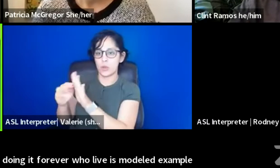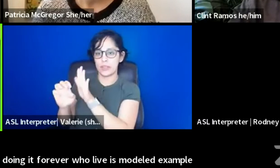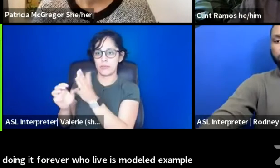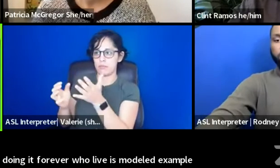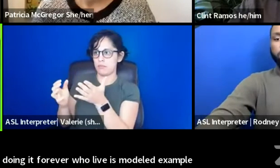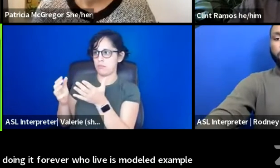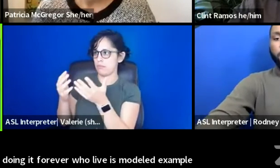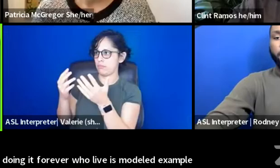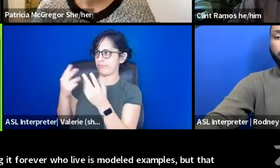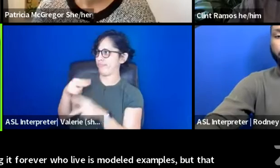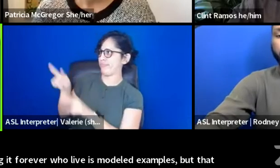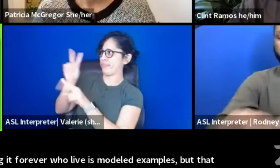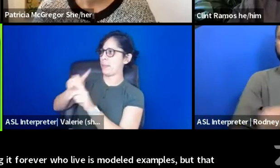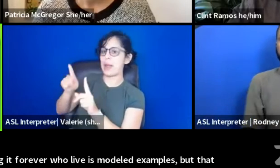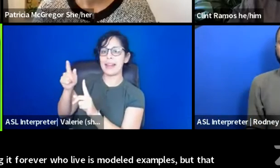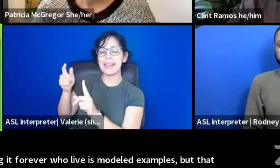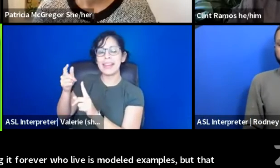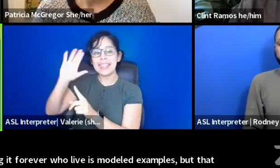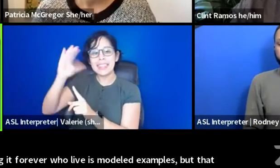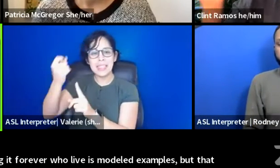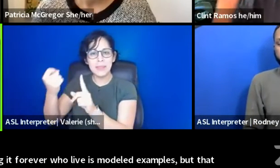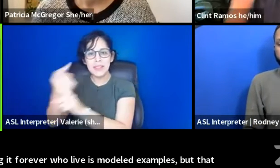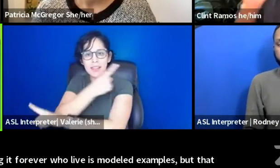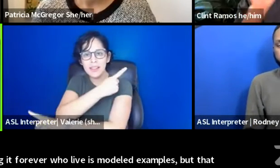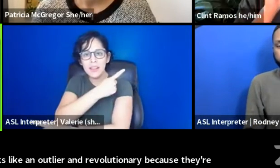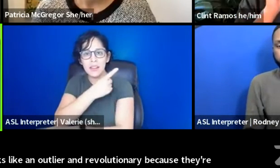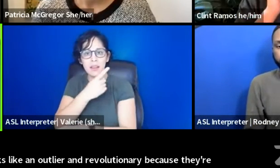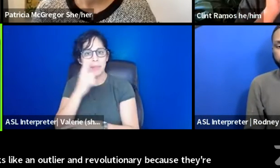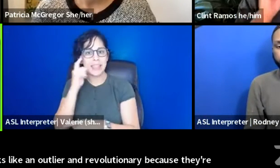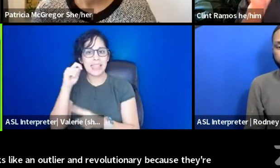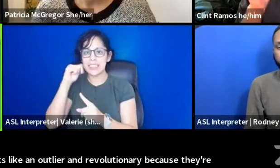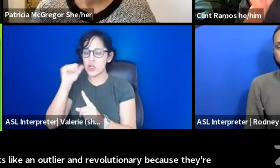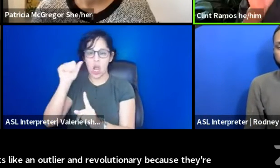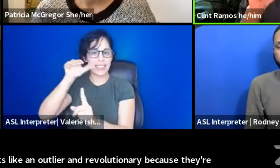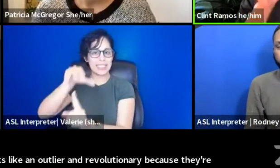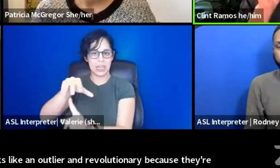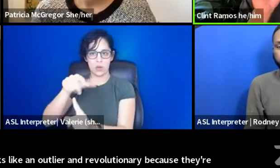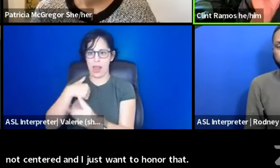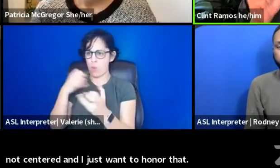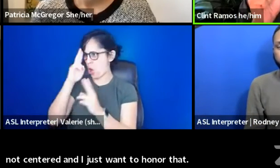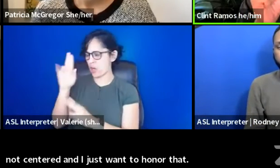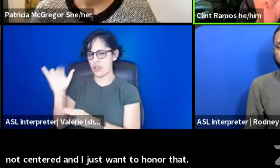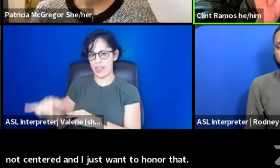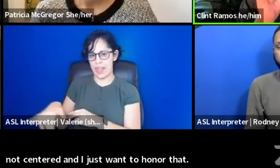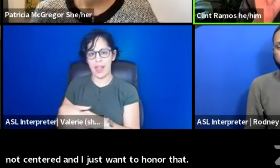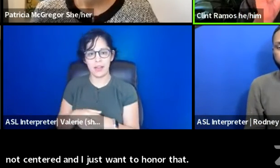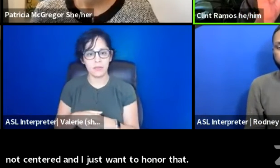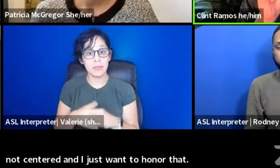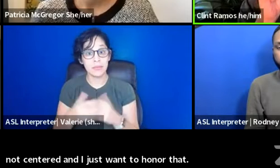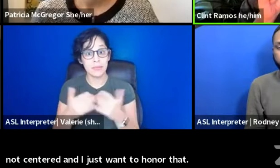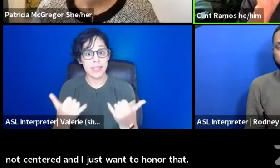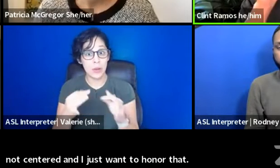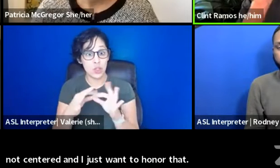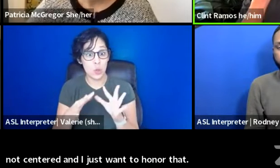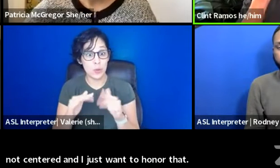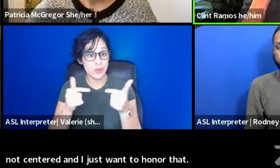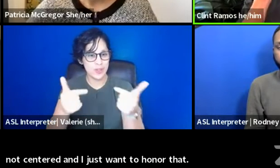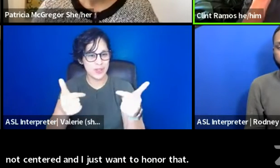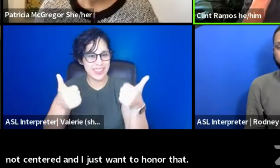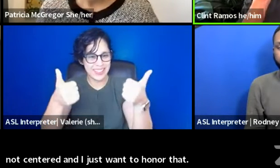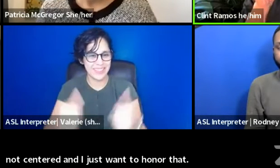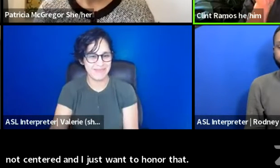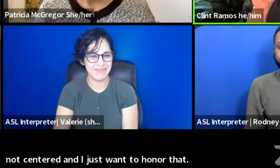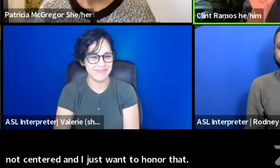that looks like an outlier and revolutionary because they're not centered. And I just want to honor that. Yeah, I keep on going back to what Nicole Hannah-Jones, there was a great